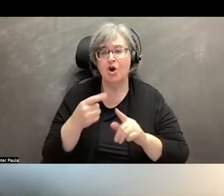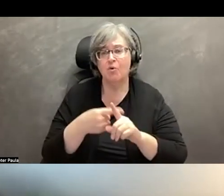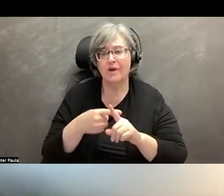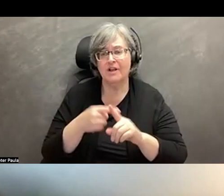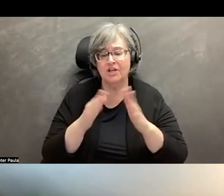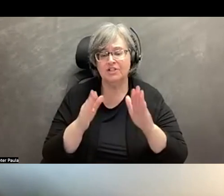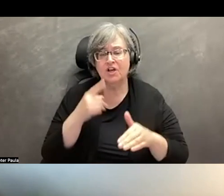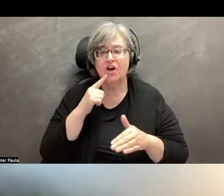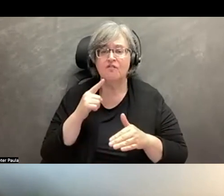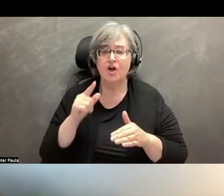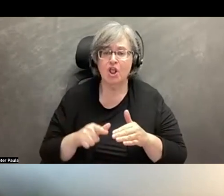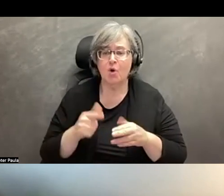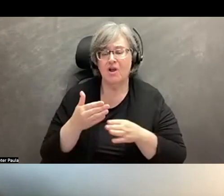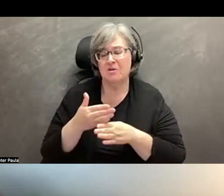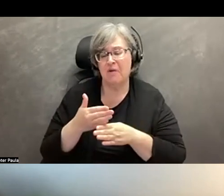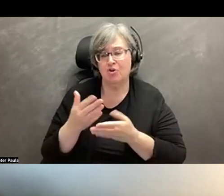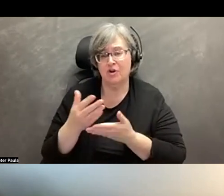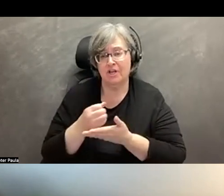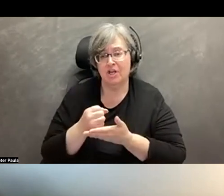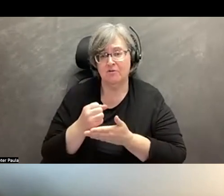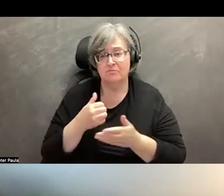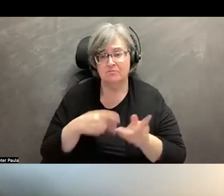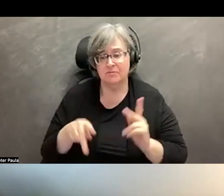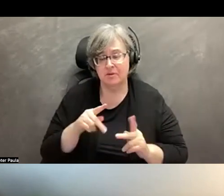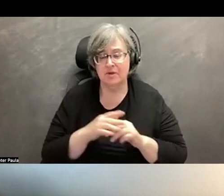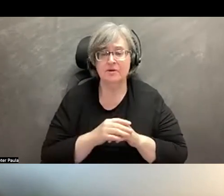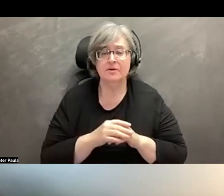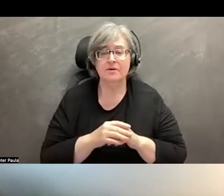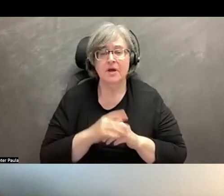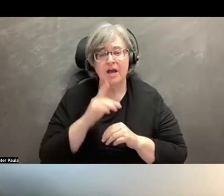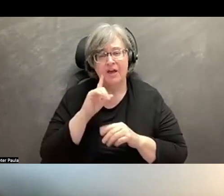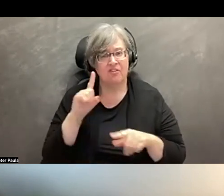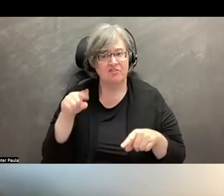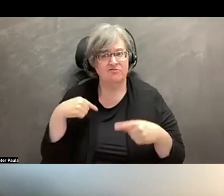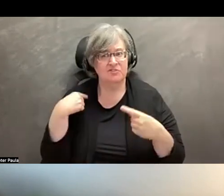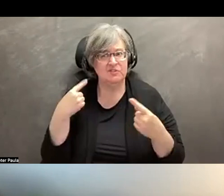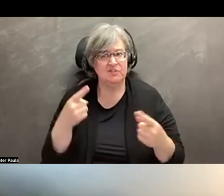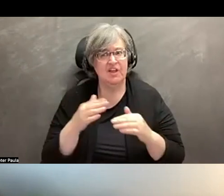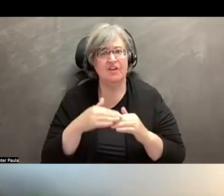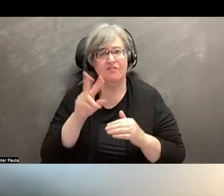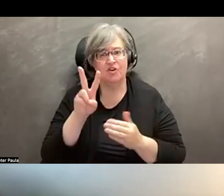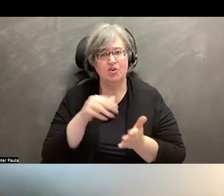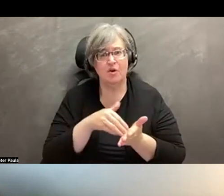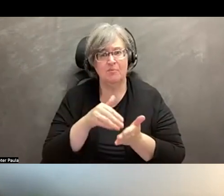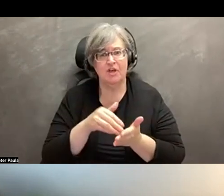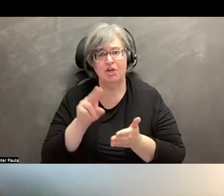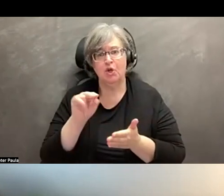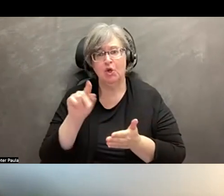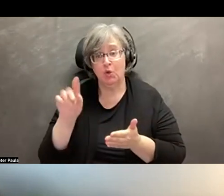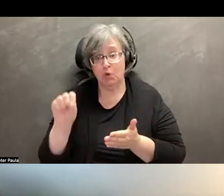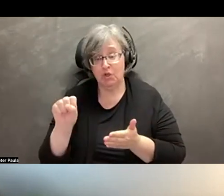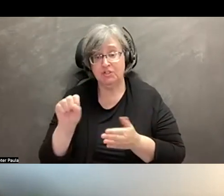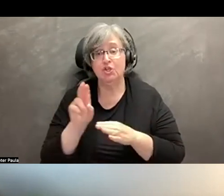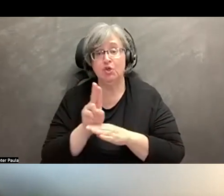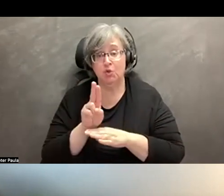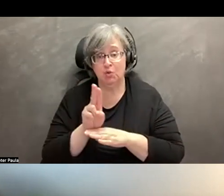income residents. And I think that there have been in the history of this over 2 million units across the country that have been built using